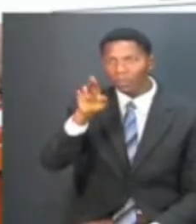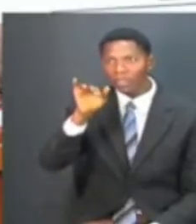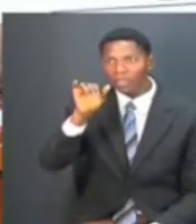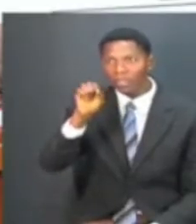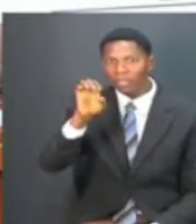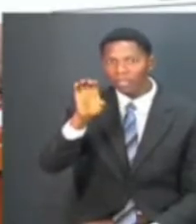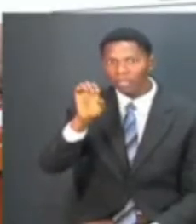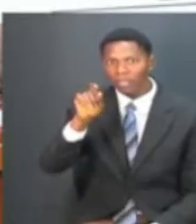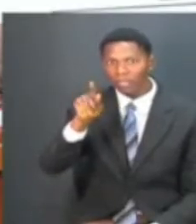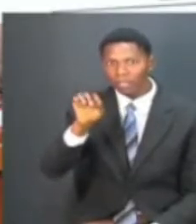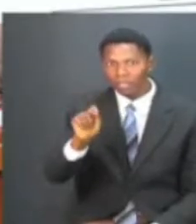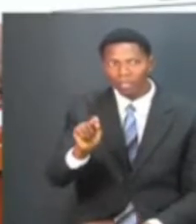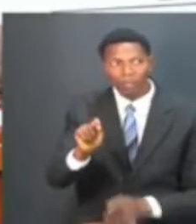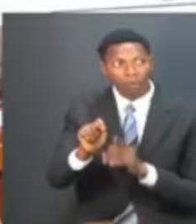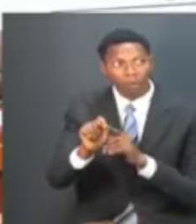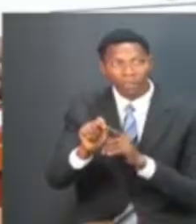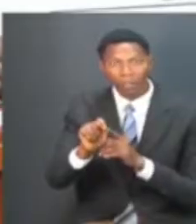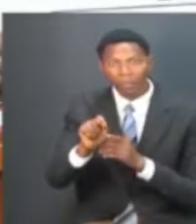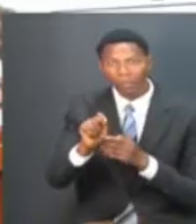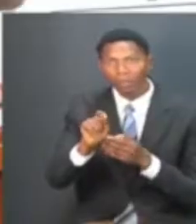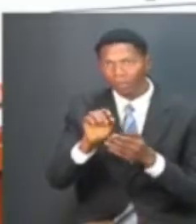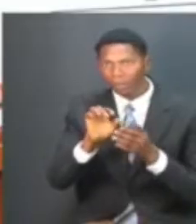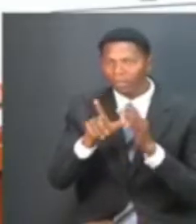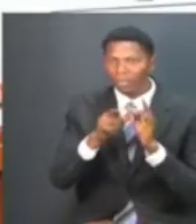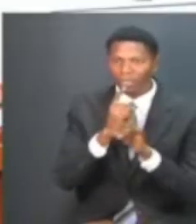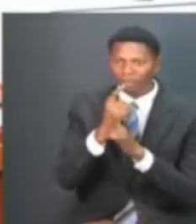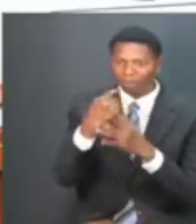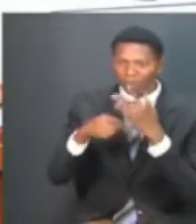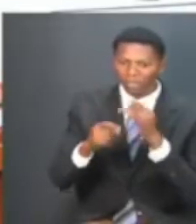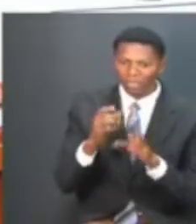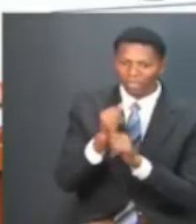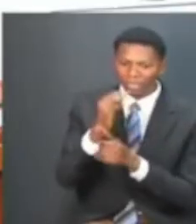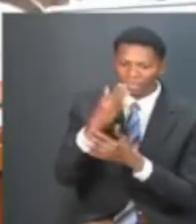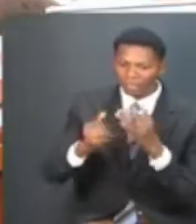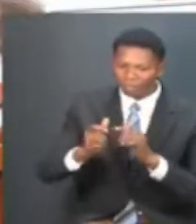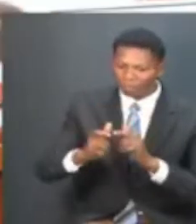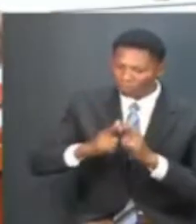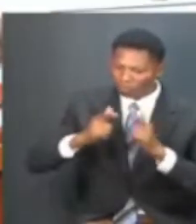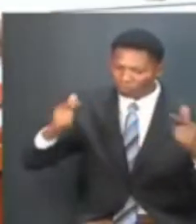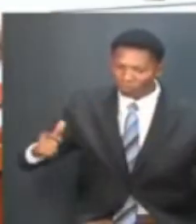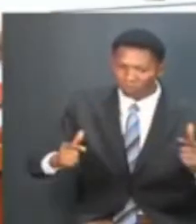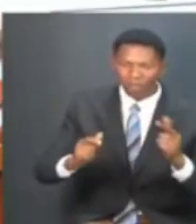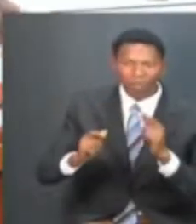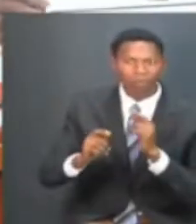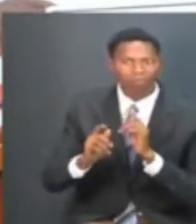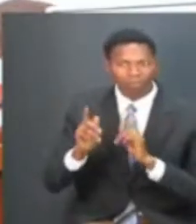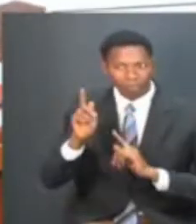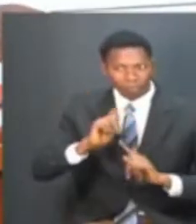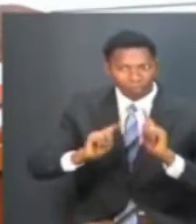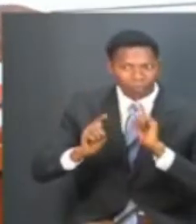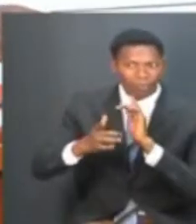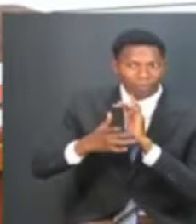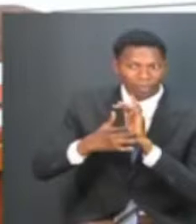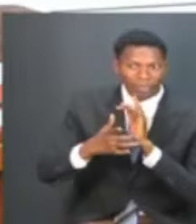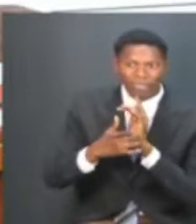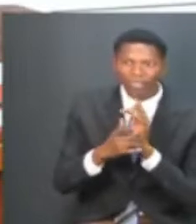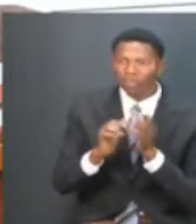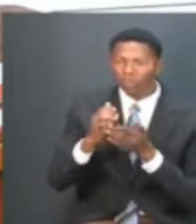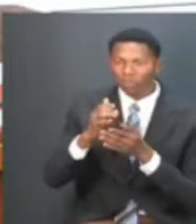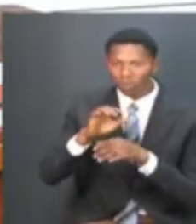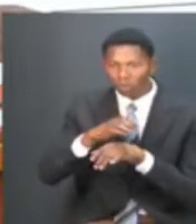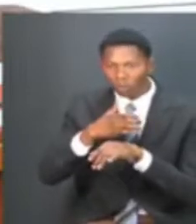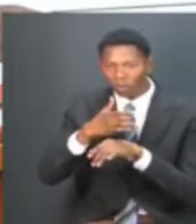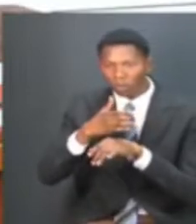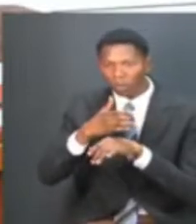Entrepreneurs invent a lot of new technologies, computers, the